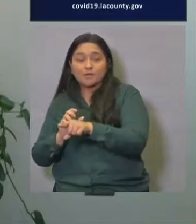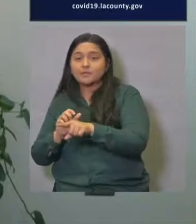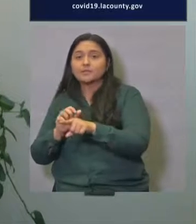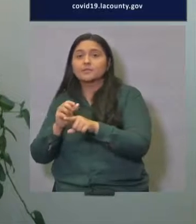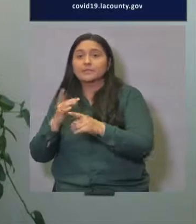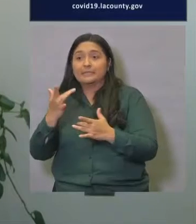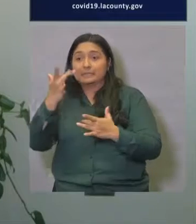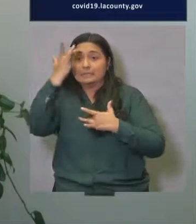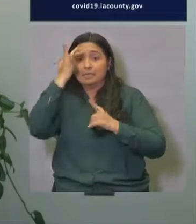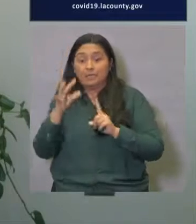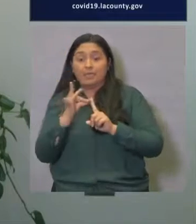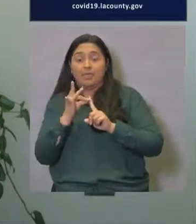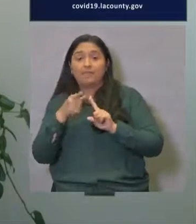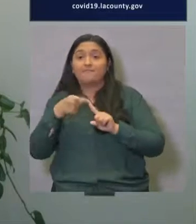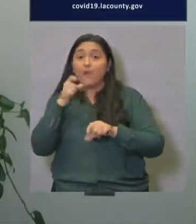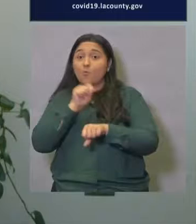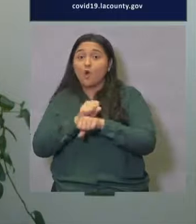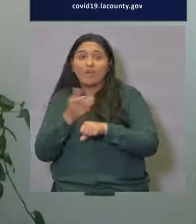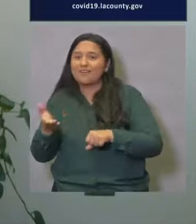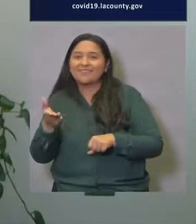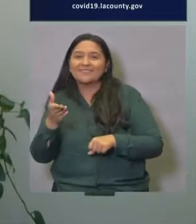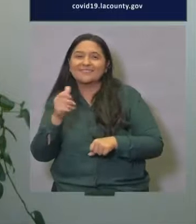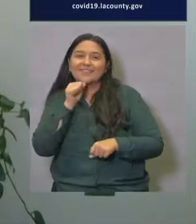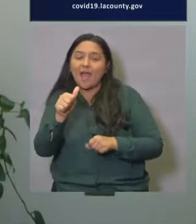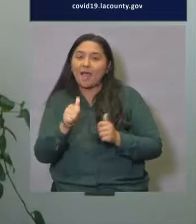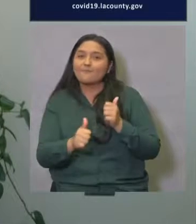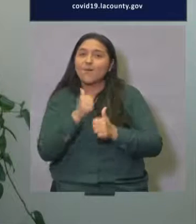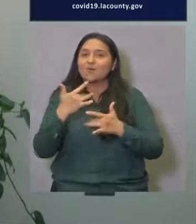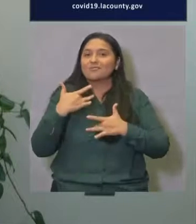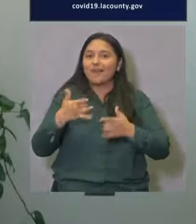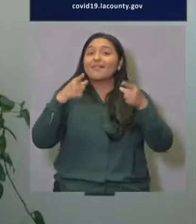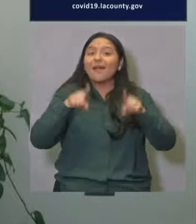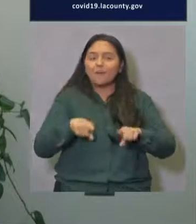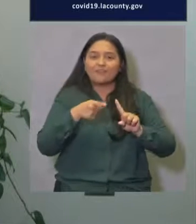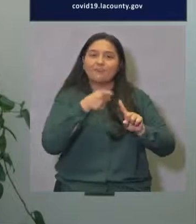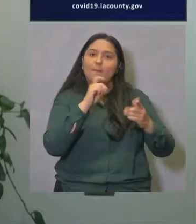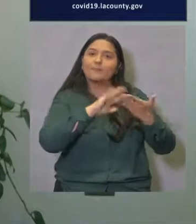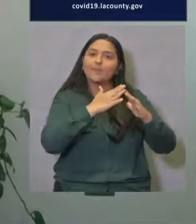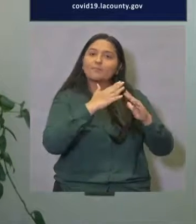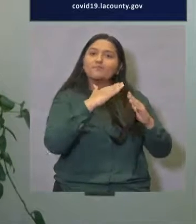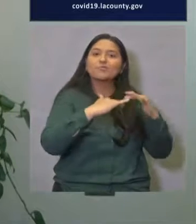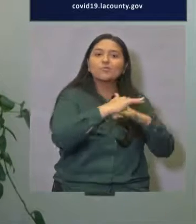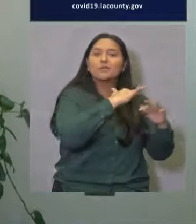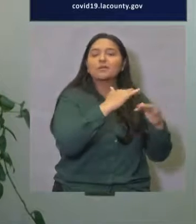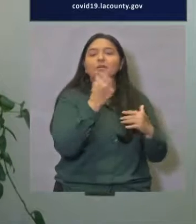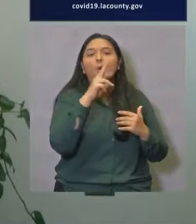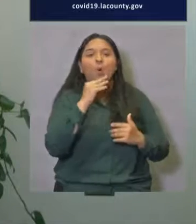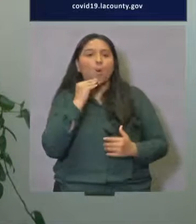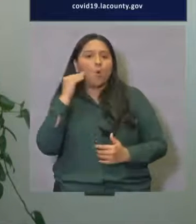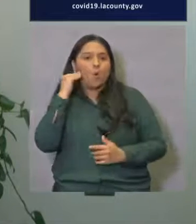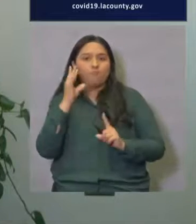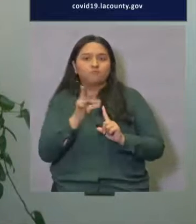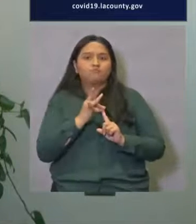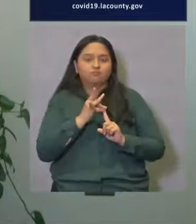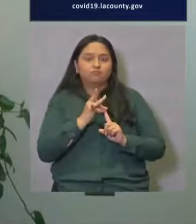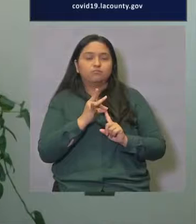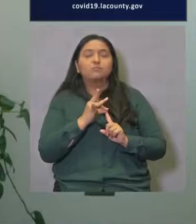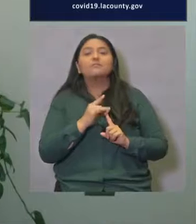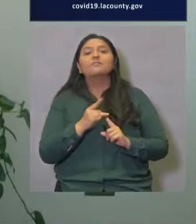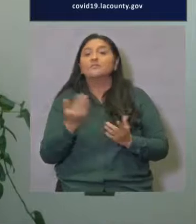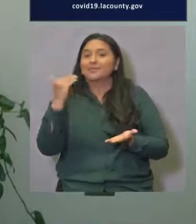getting infected in a community site or at their homes. So there again, I think ample evidence that